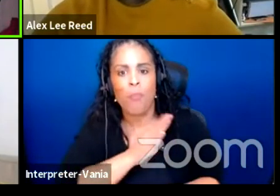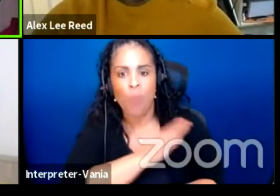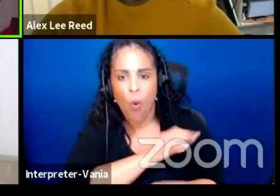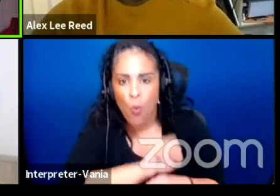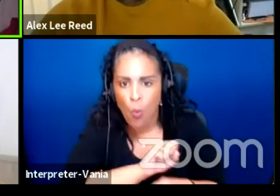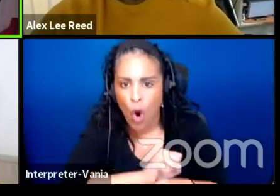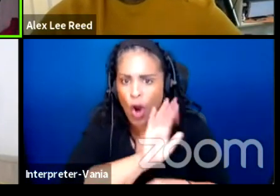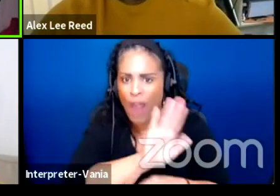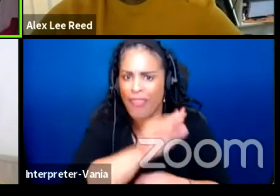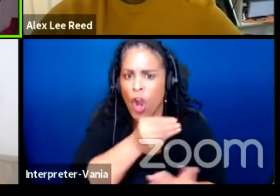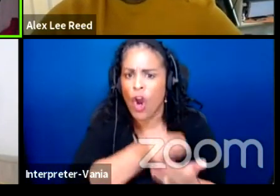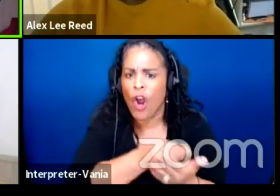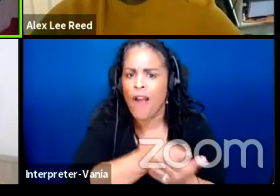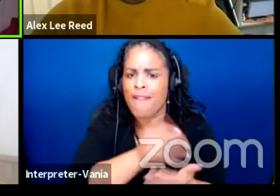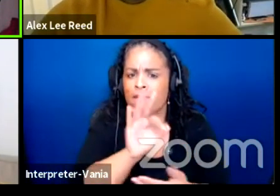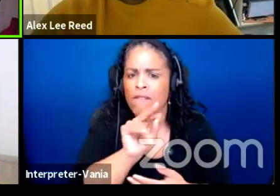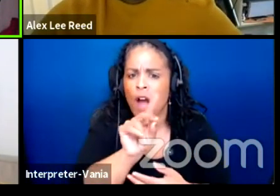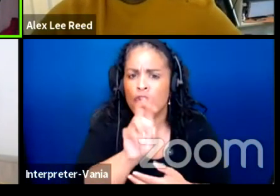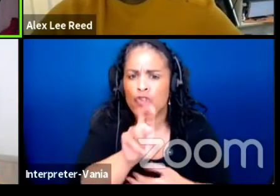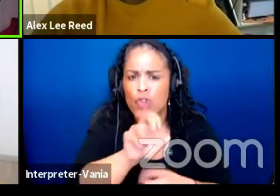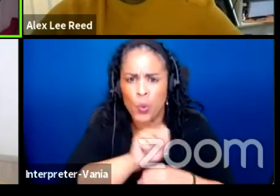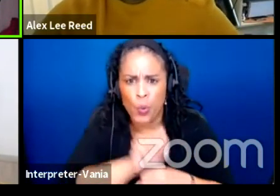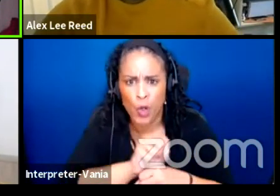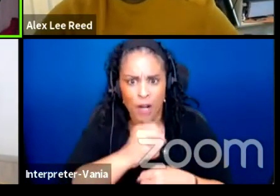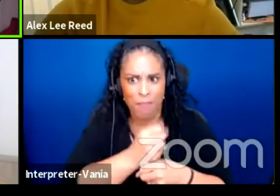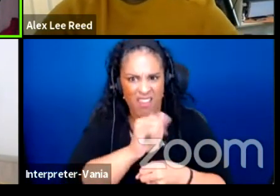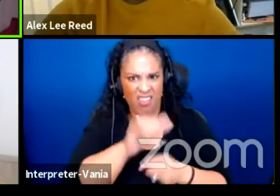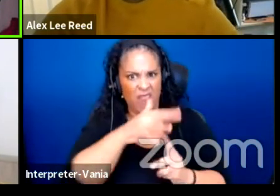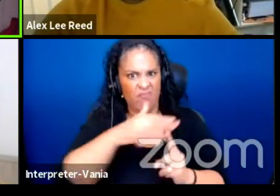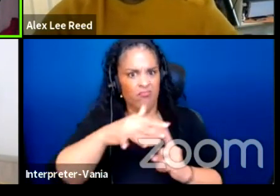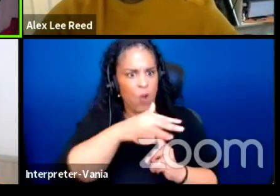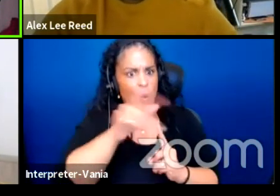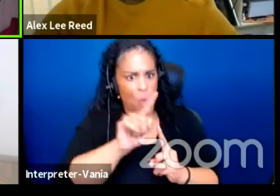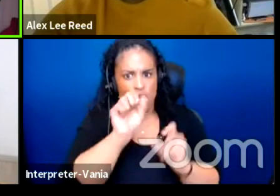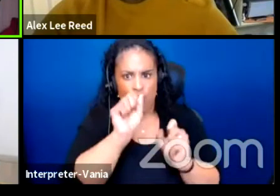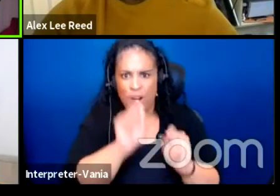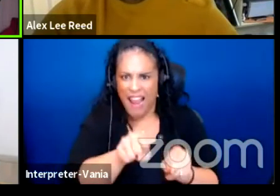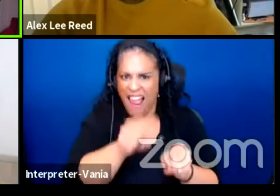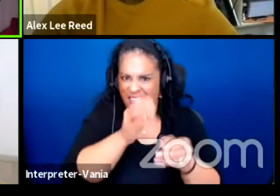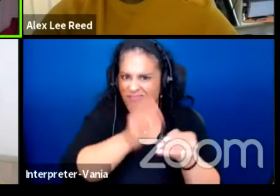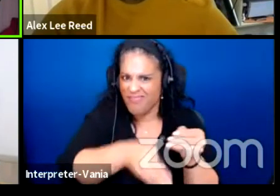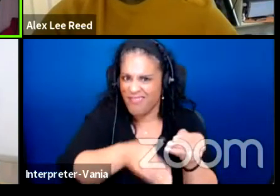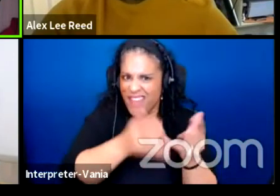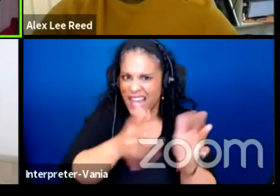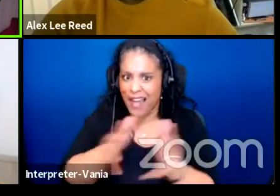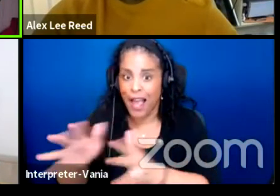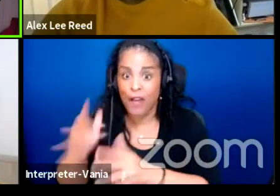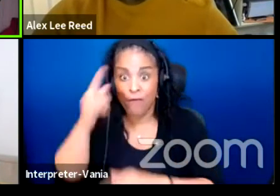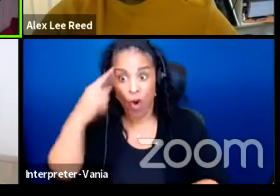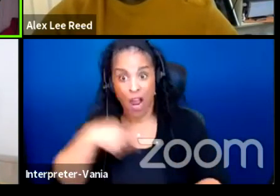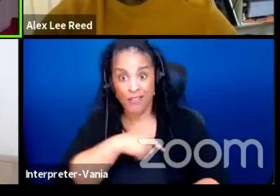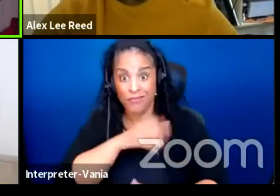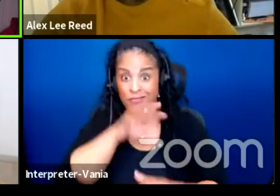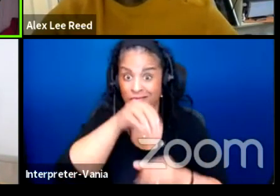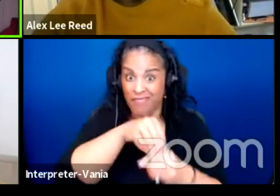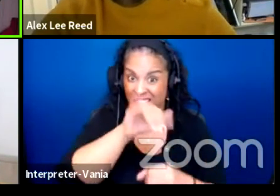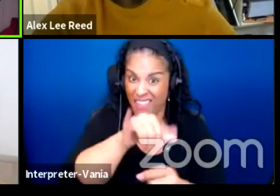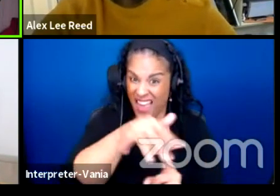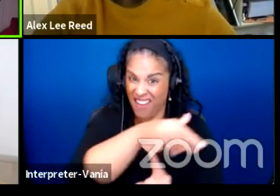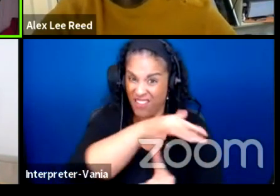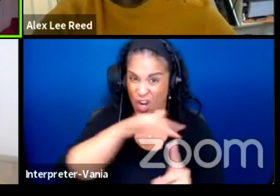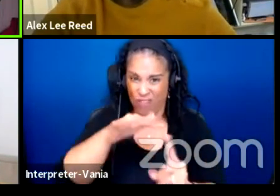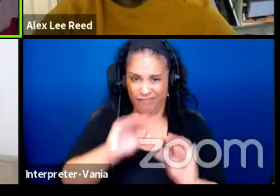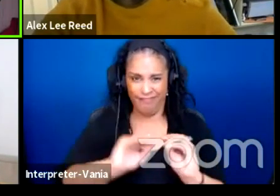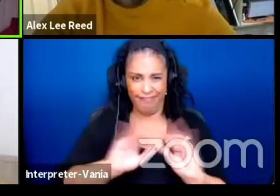work to make it an environment where you can actually get things done. For us to move into environments that are